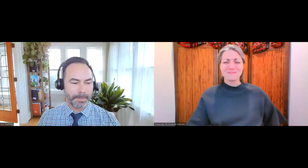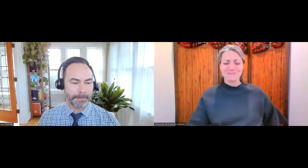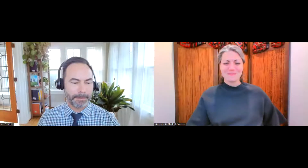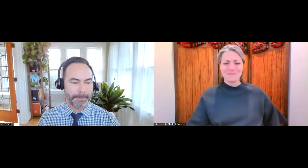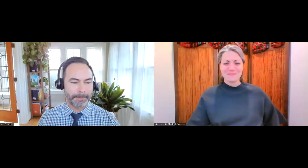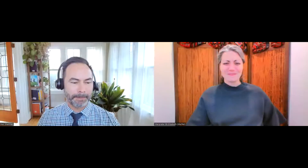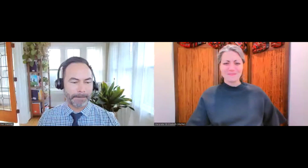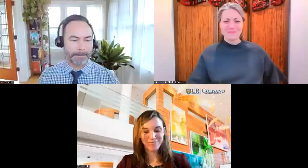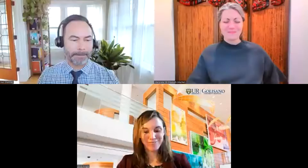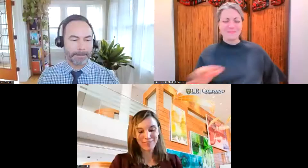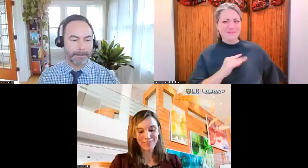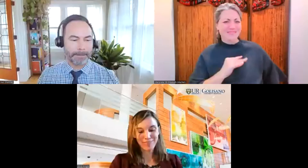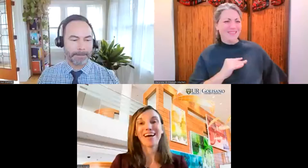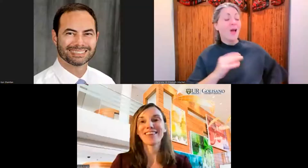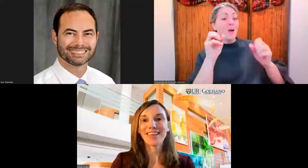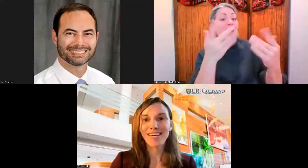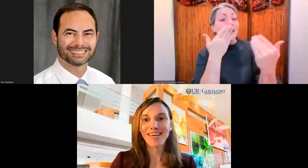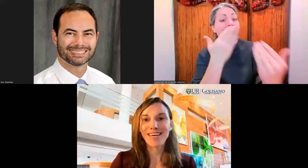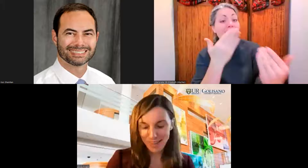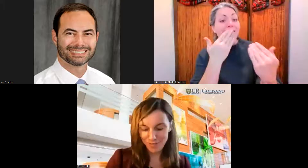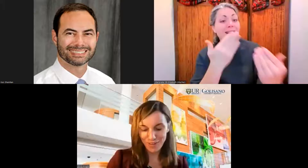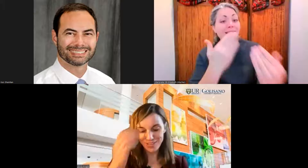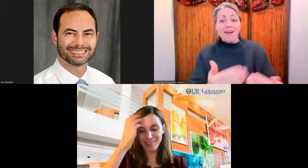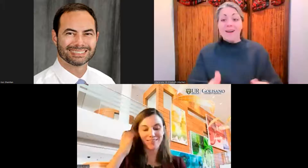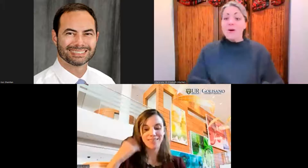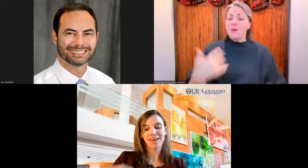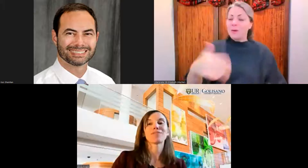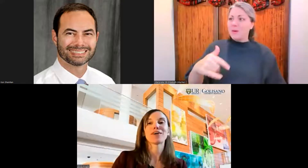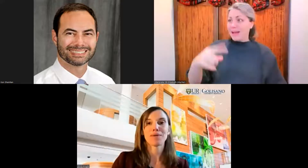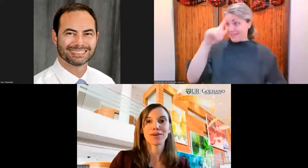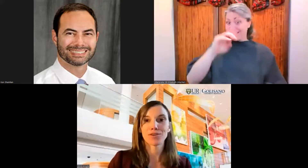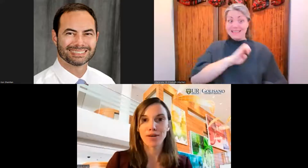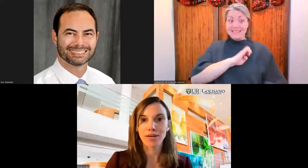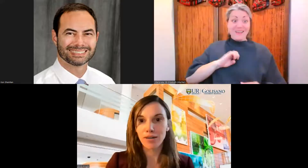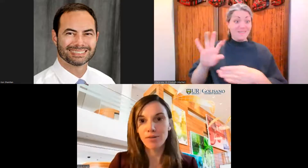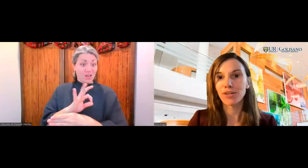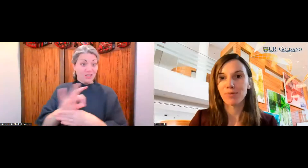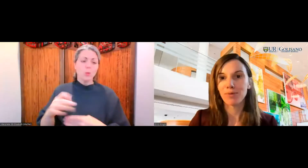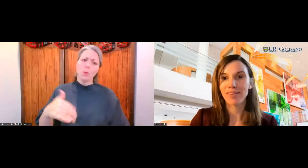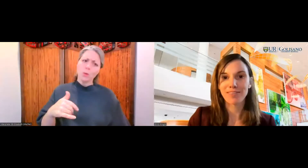All right, thank you. So I think the executive functions that we heard about are so